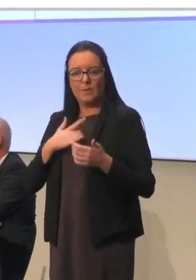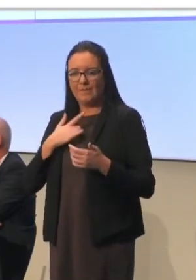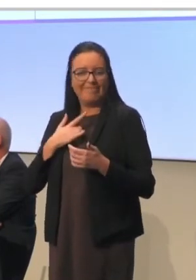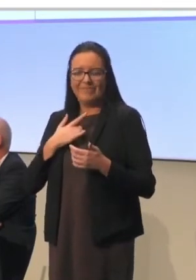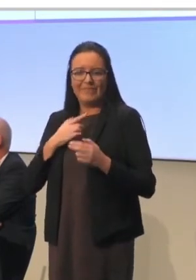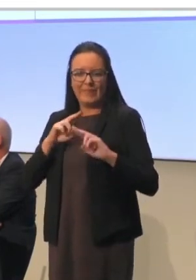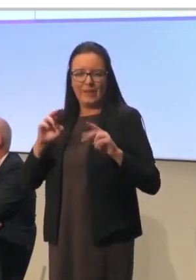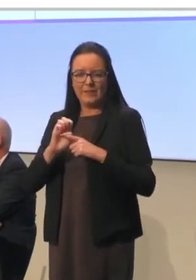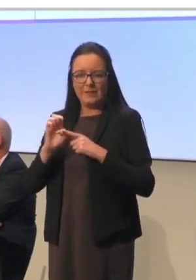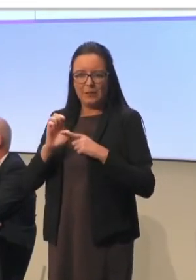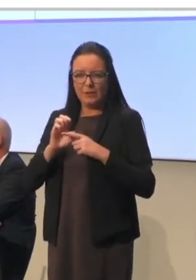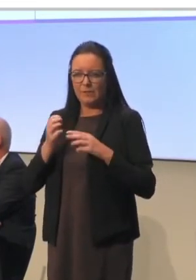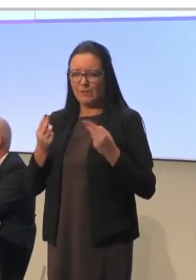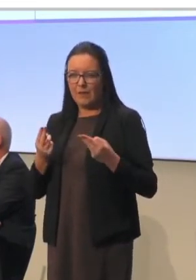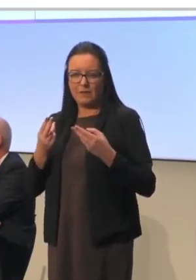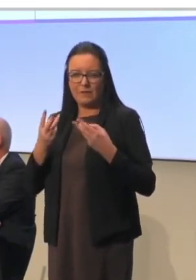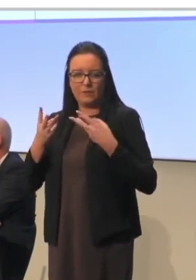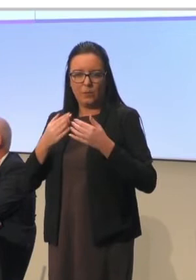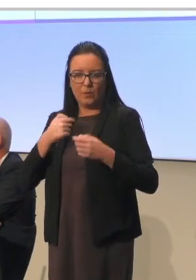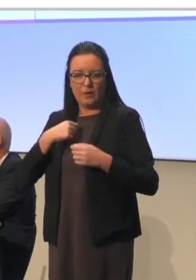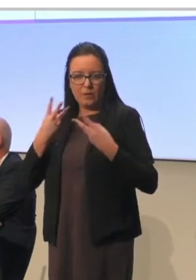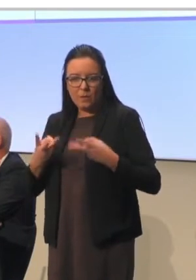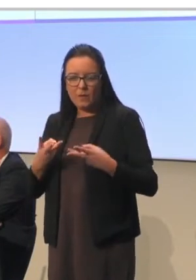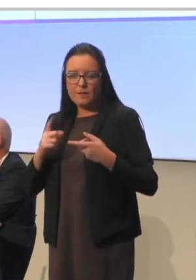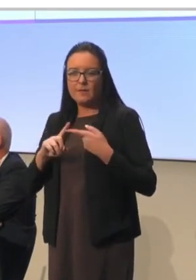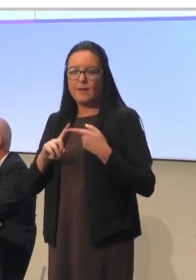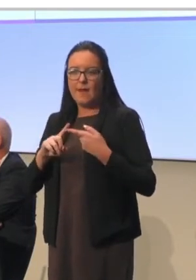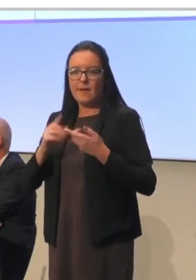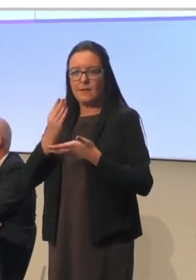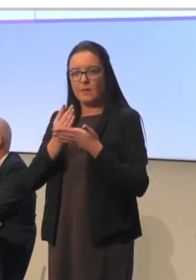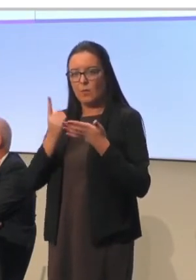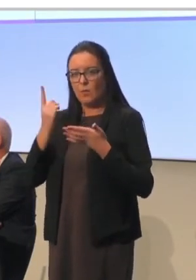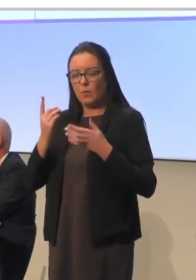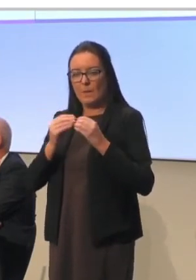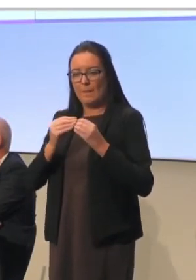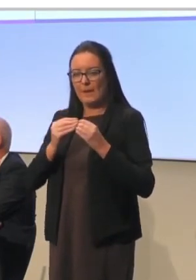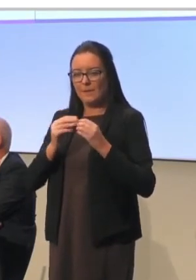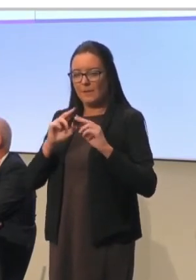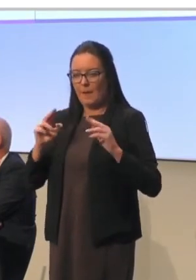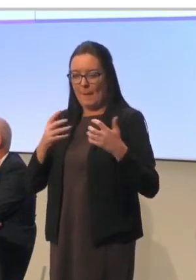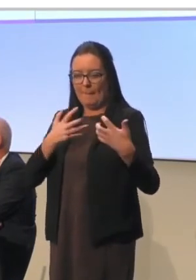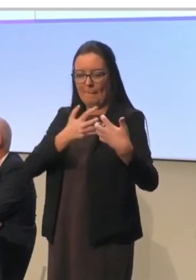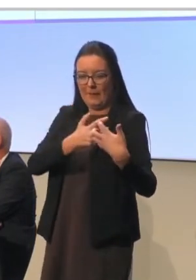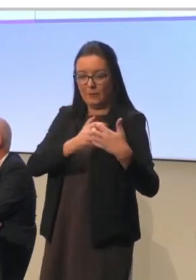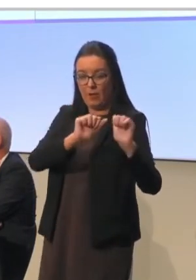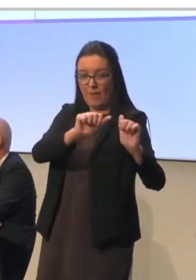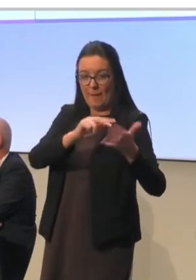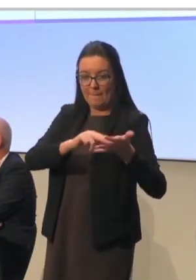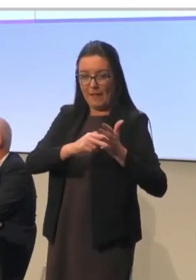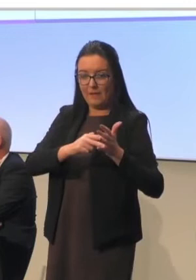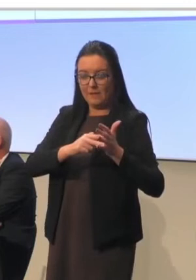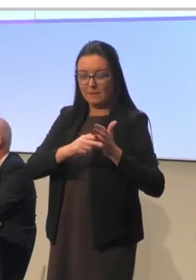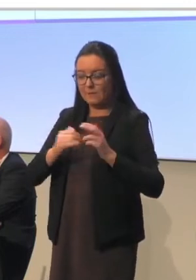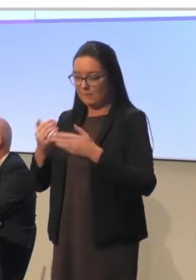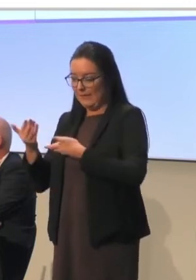wanted. And the most common issue raised there, and I mentioned it earlier, was a kind of misalignment with young people's own plans, either